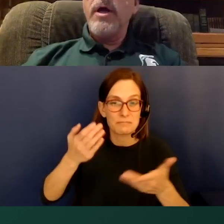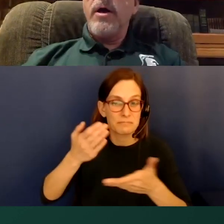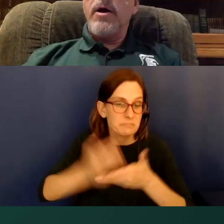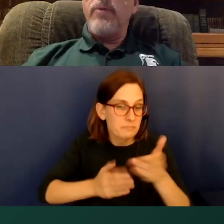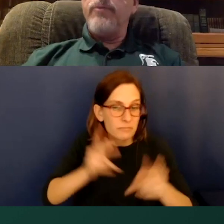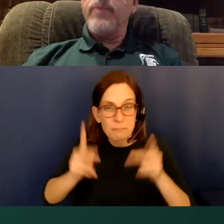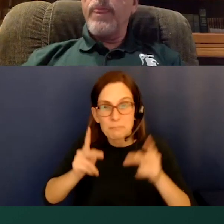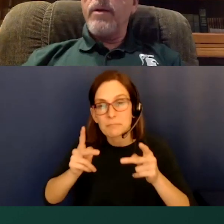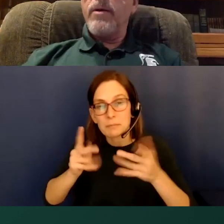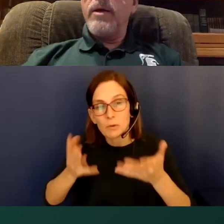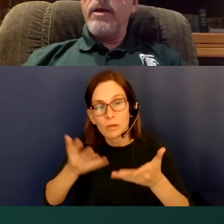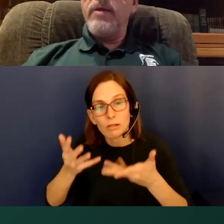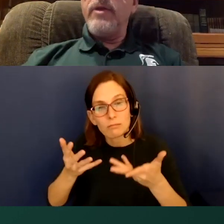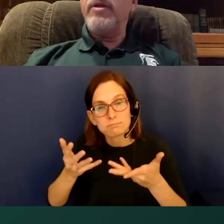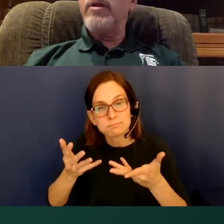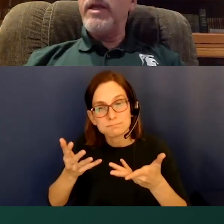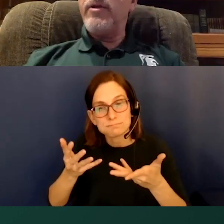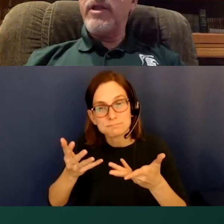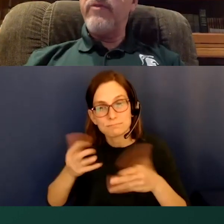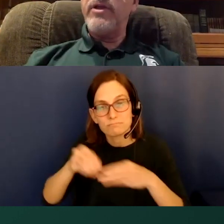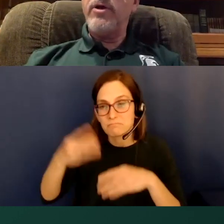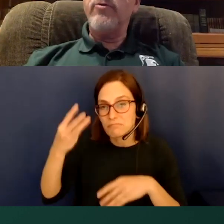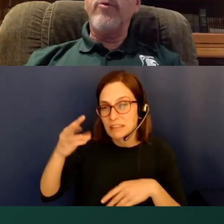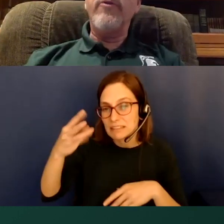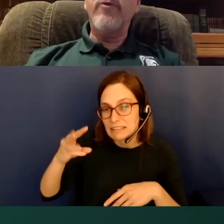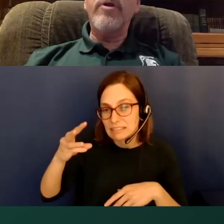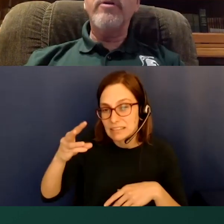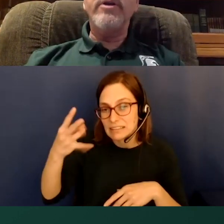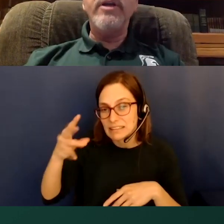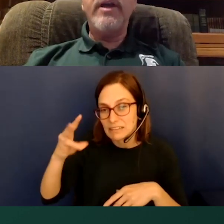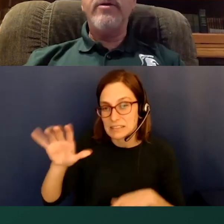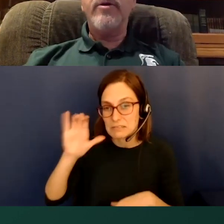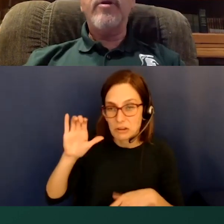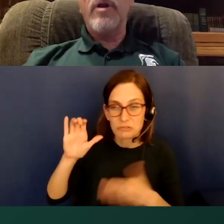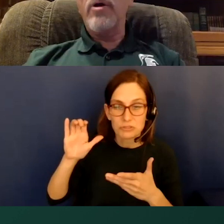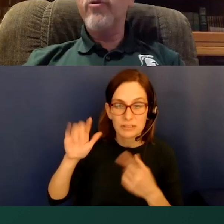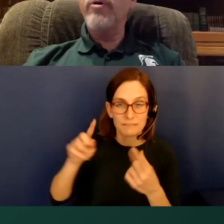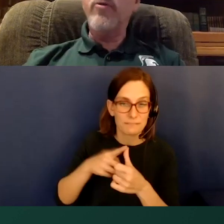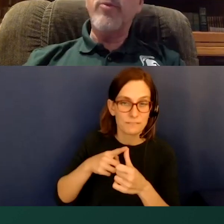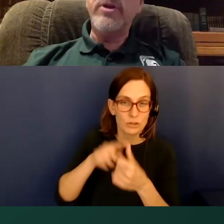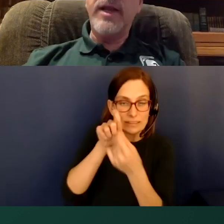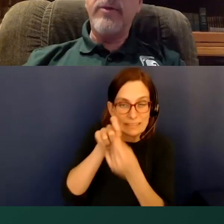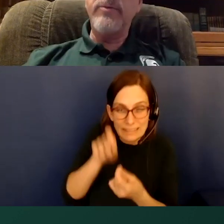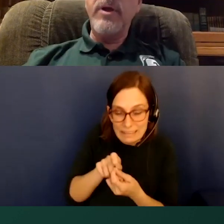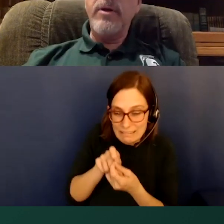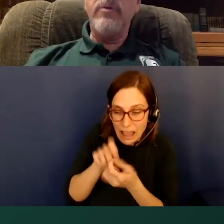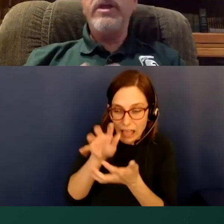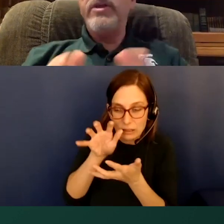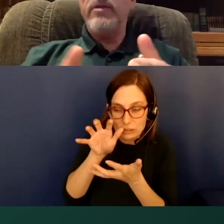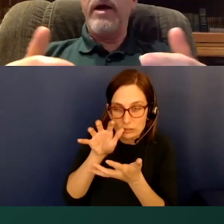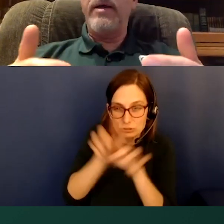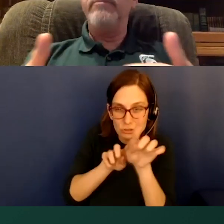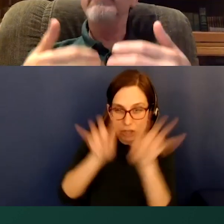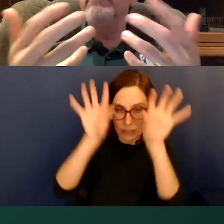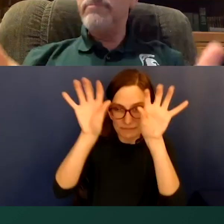are in the 16 and 1700s when the first detailed star charts were put together,